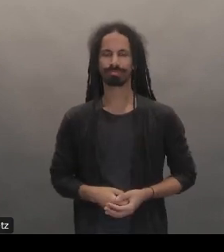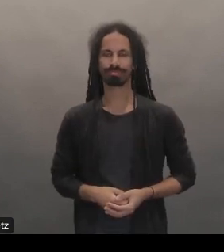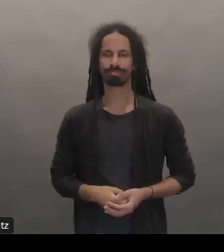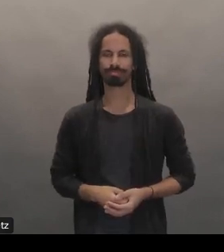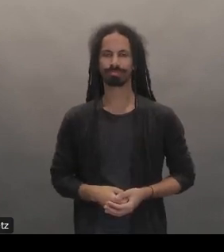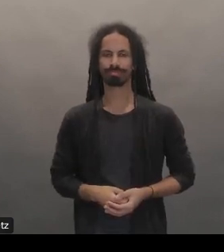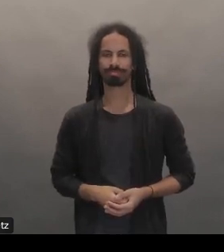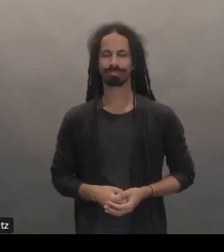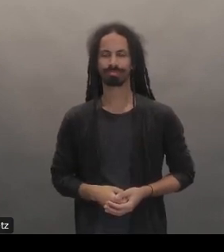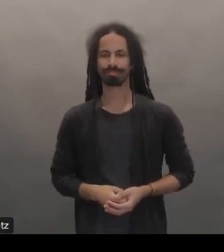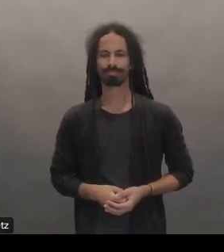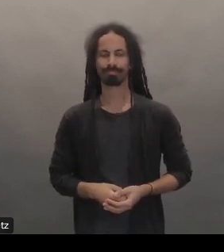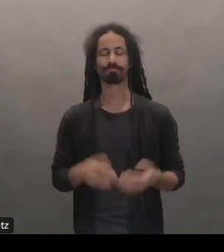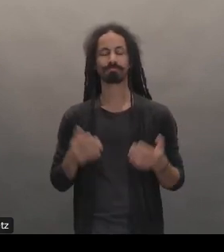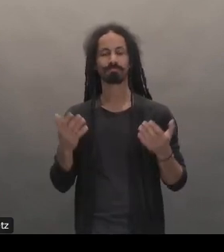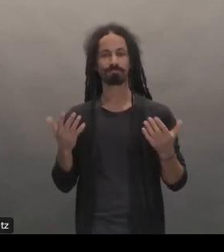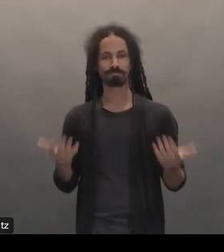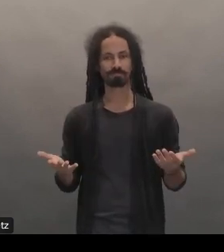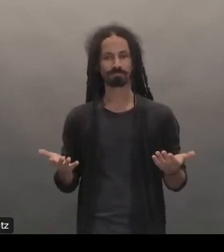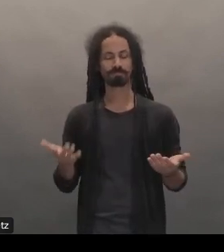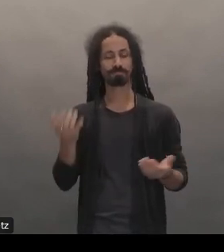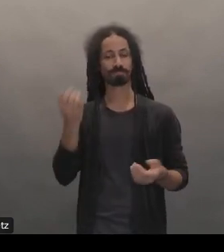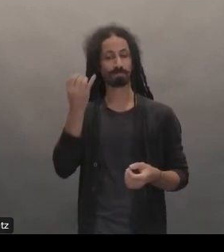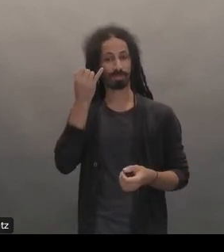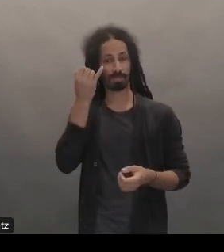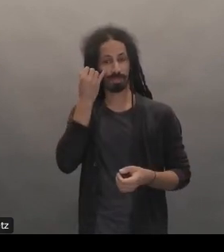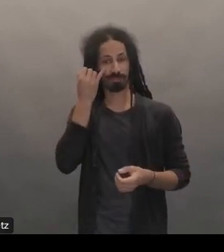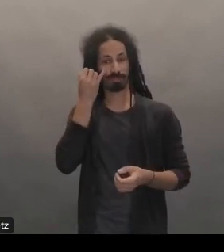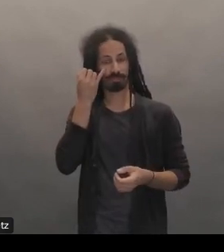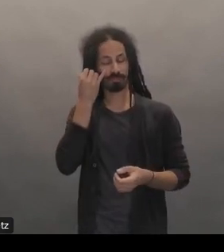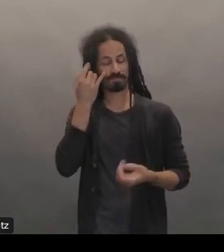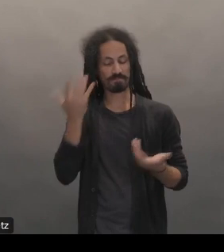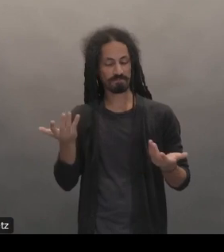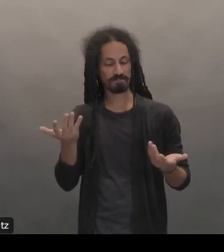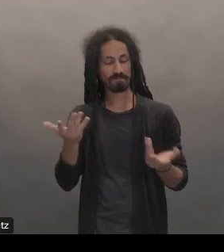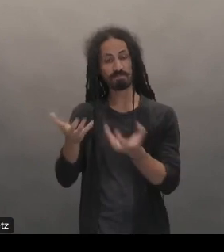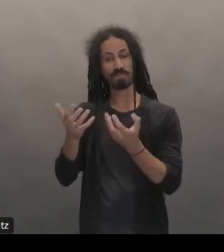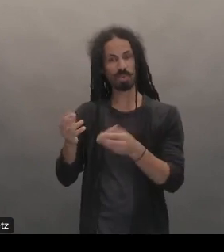So if, let's say you want to use the image of a cat,